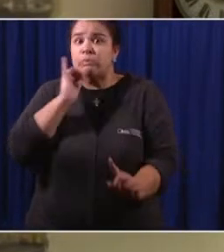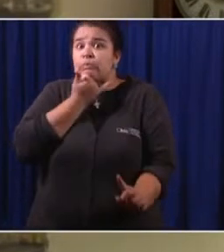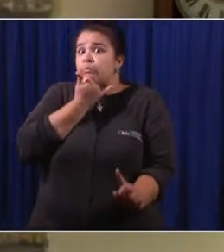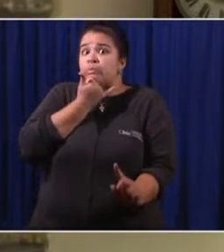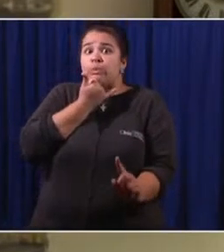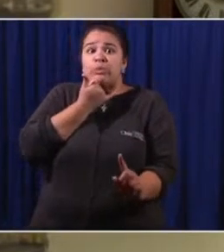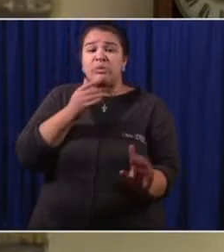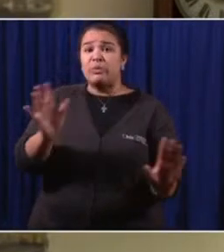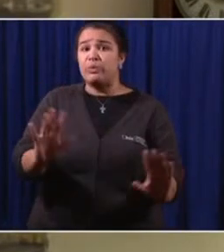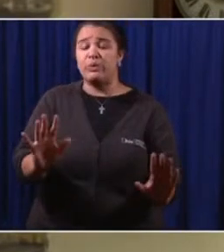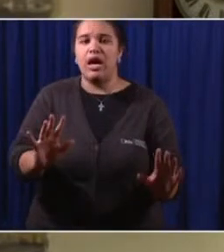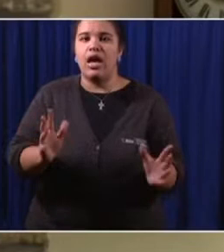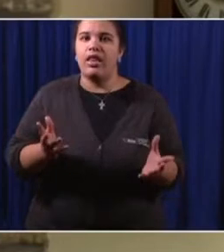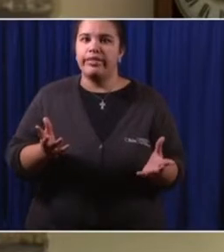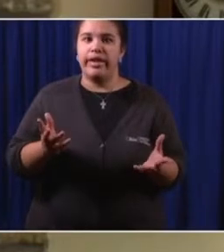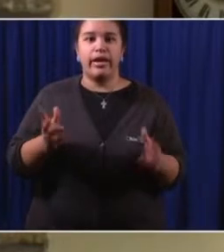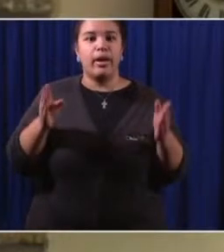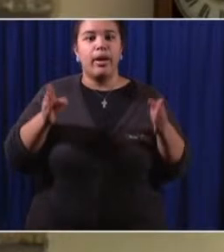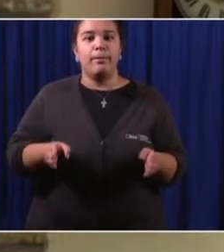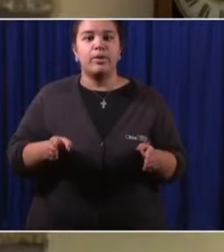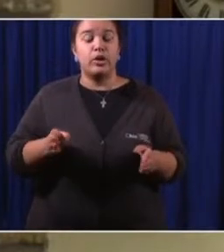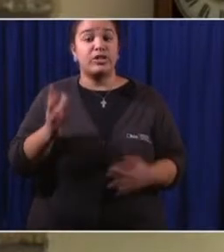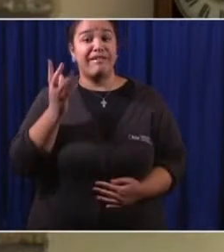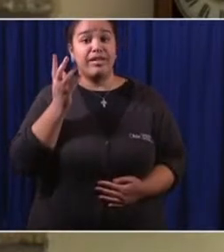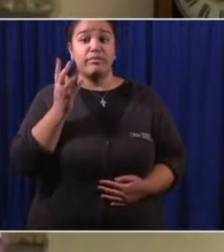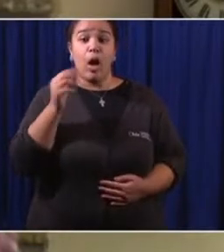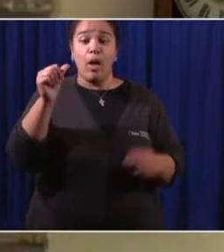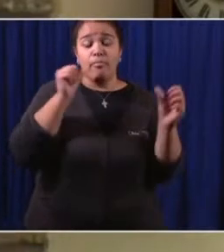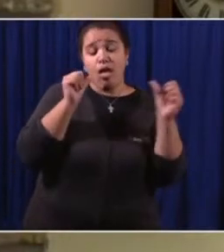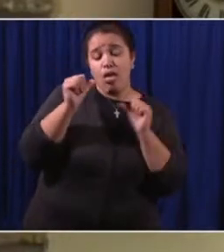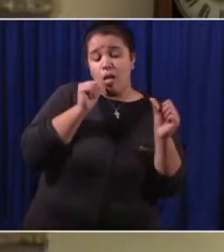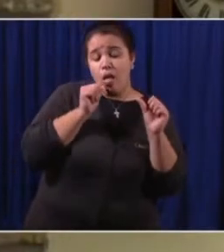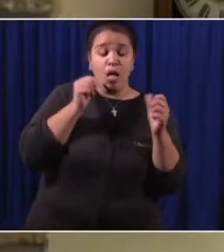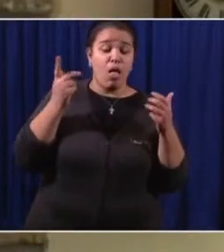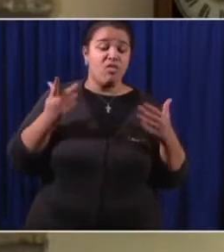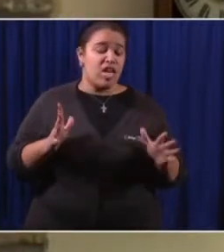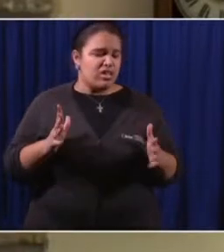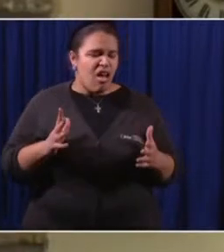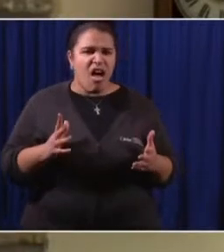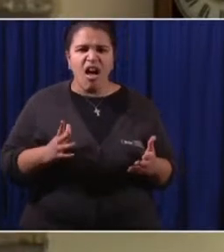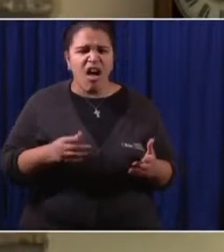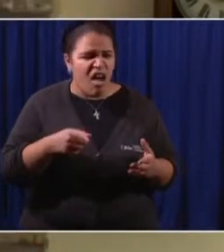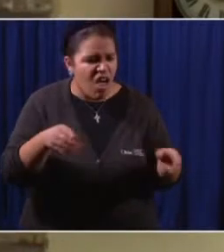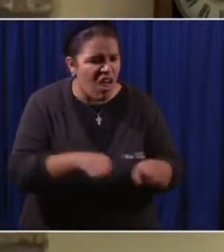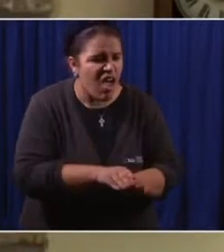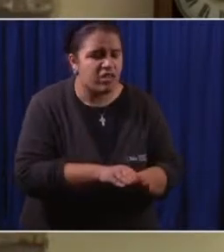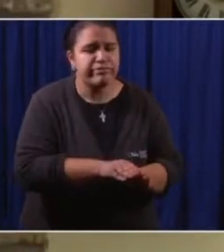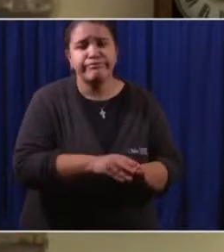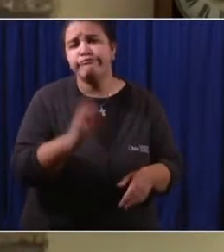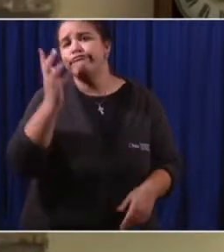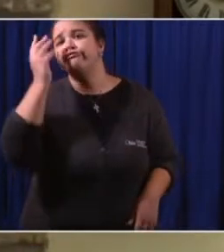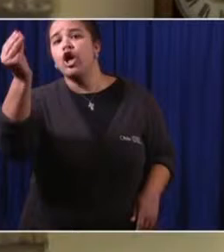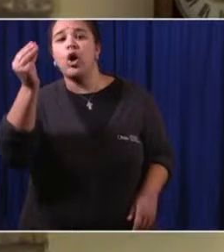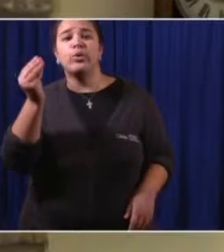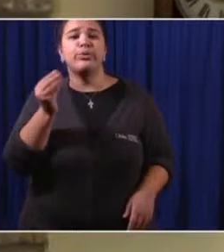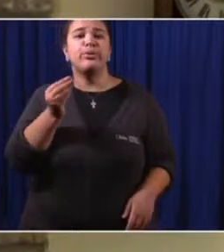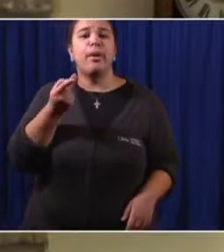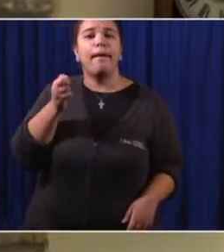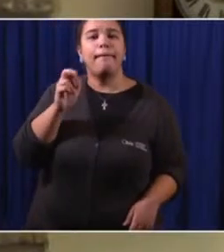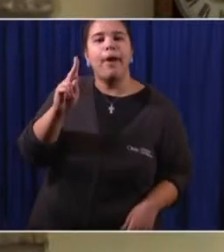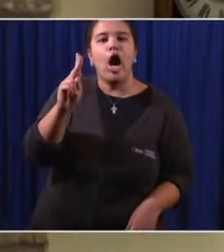then, because they can't drink there anymore, and they go off to a park or someplace else. And so we understand